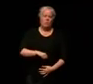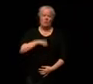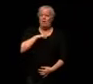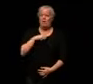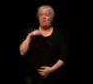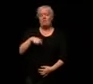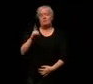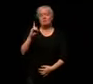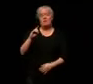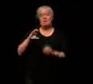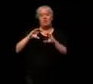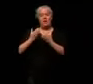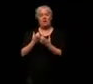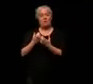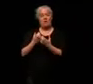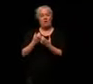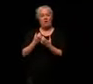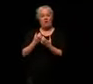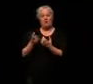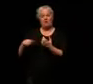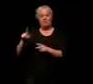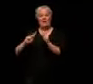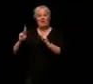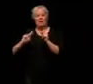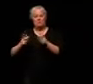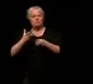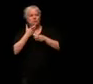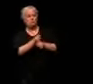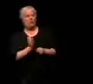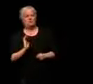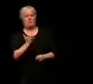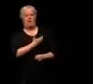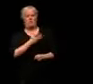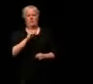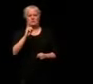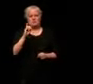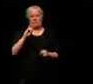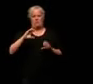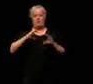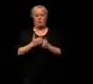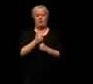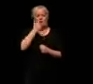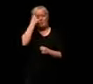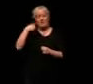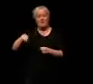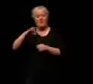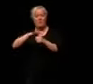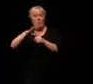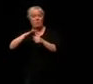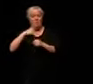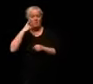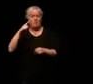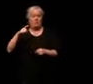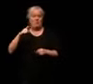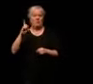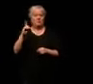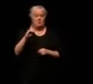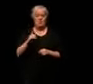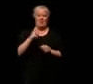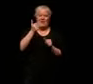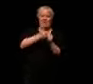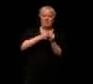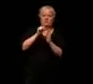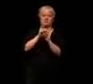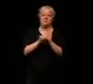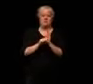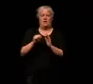earned their trust. With our candidates elected to every major statewide office. They asked us to prioritize